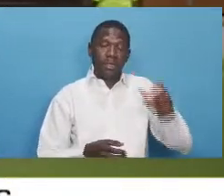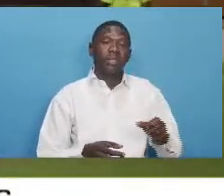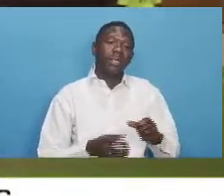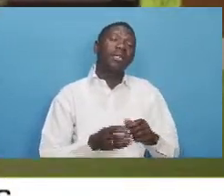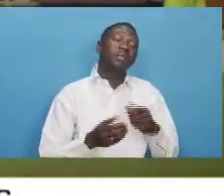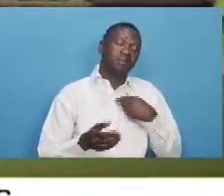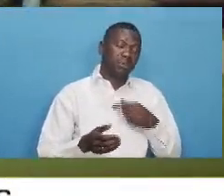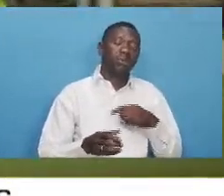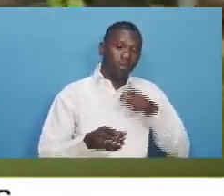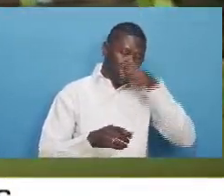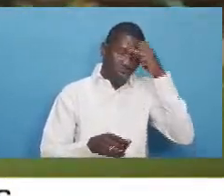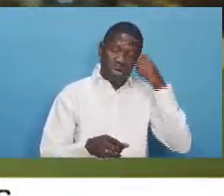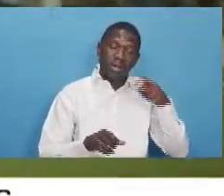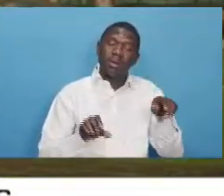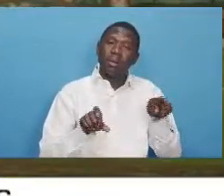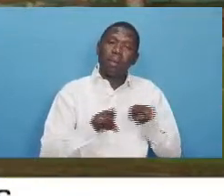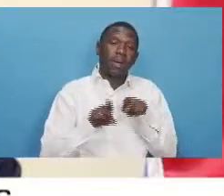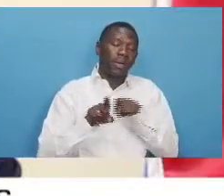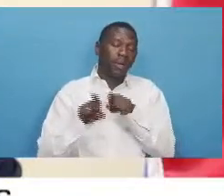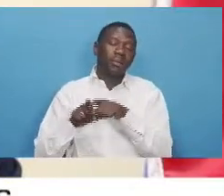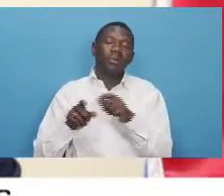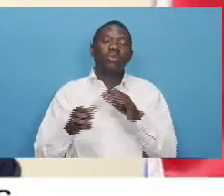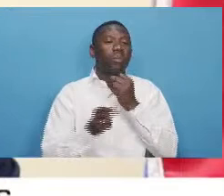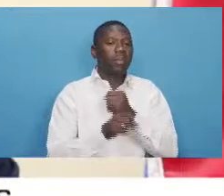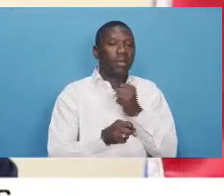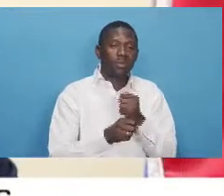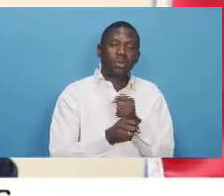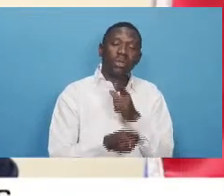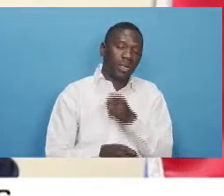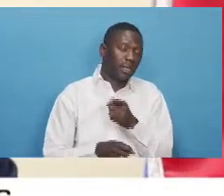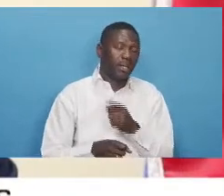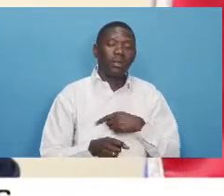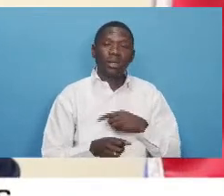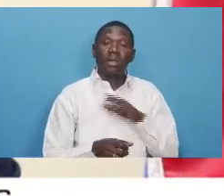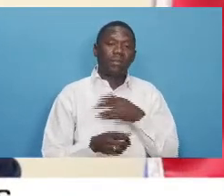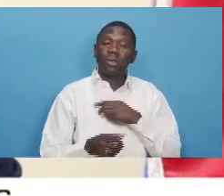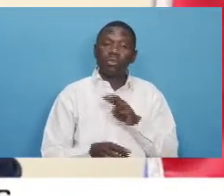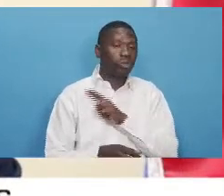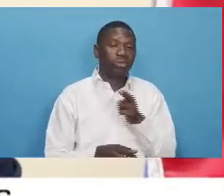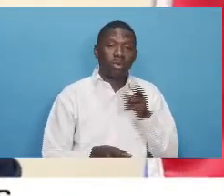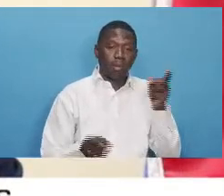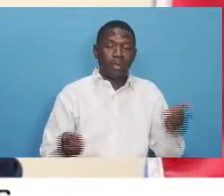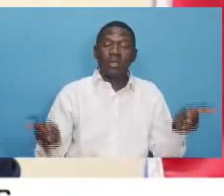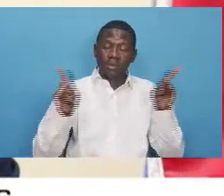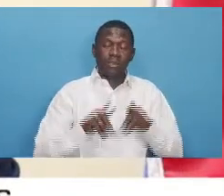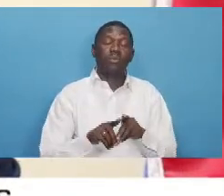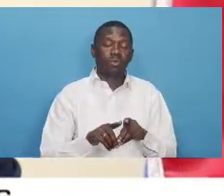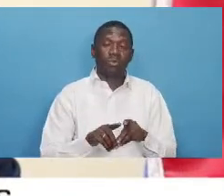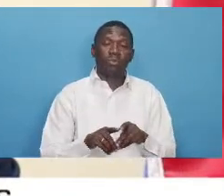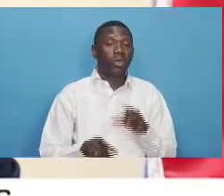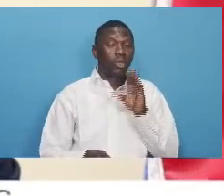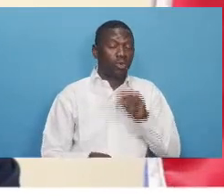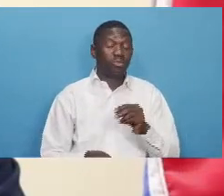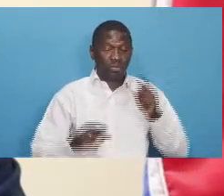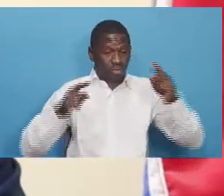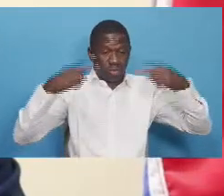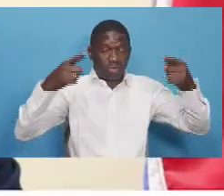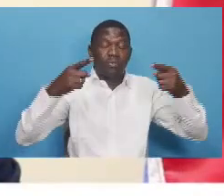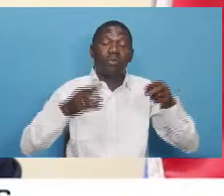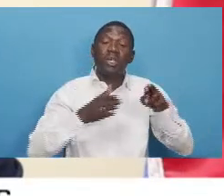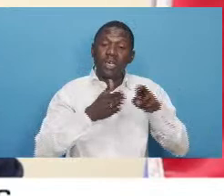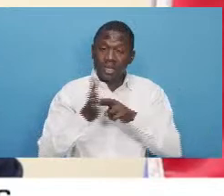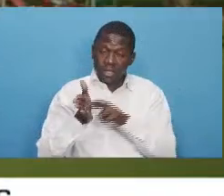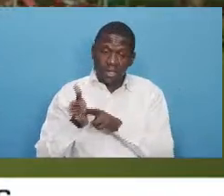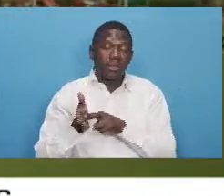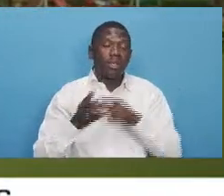and everyone that is part of the initiative to see to it that we don't just participate, but we make success, we register